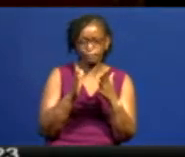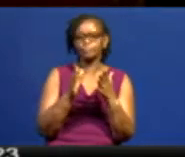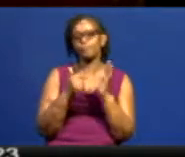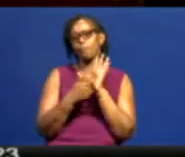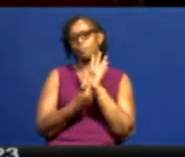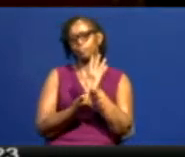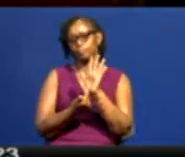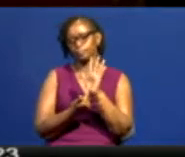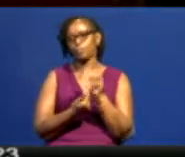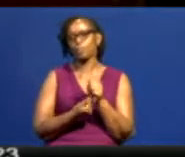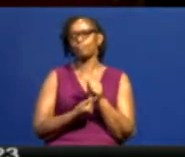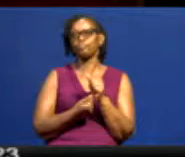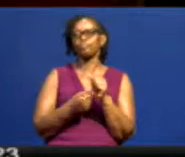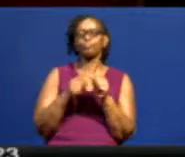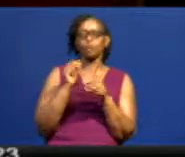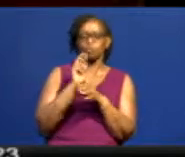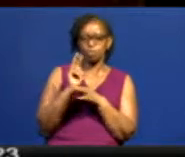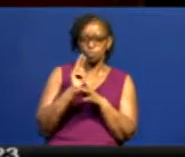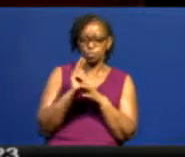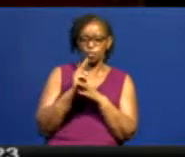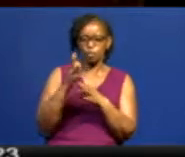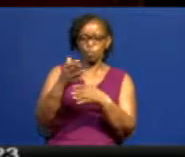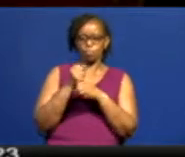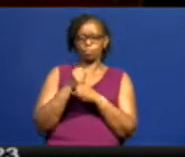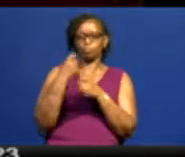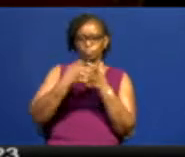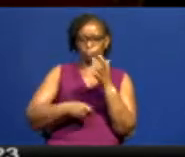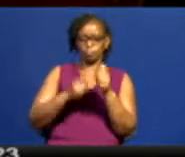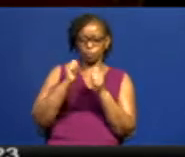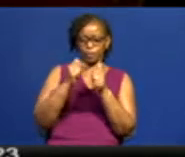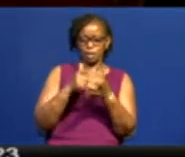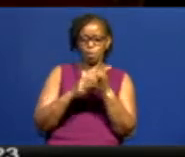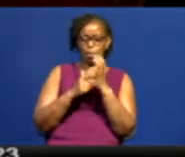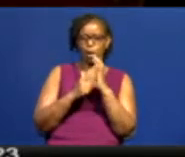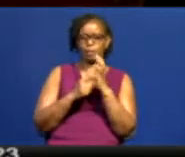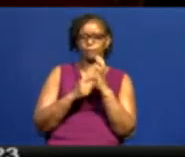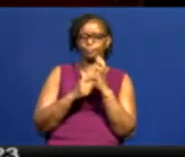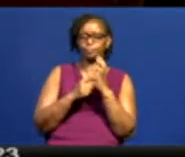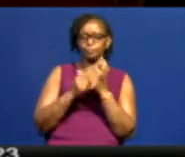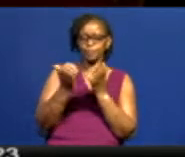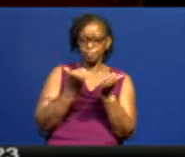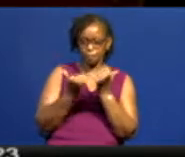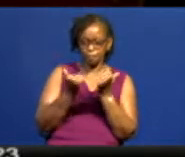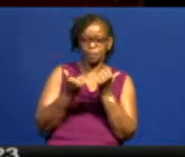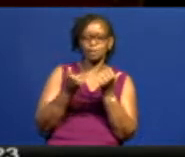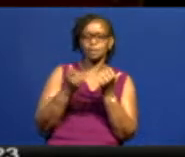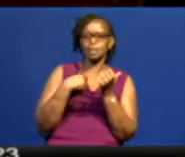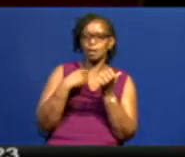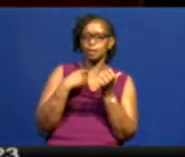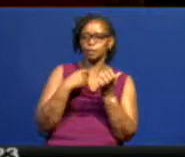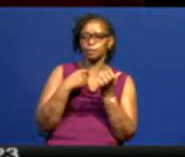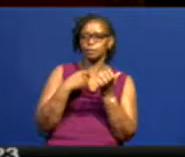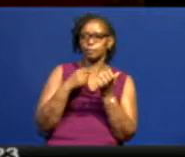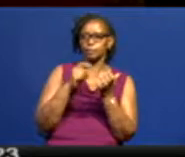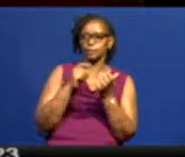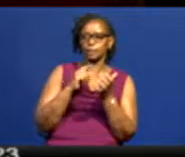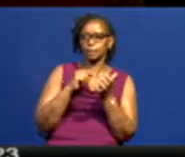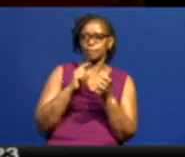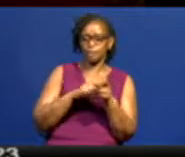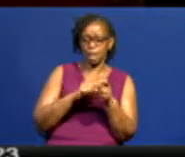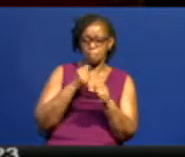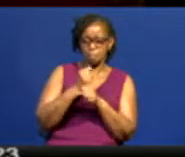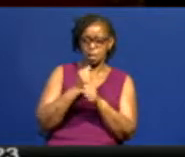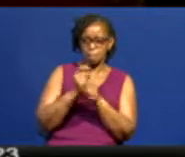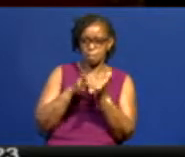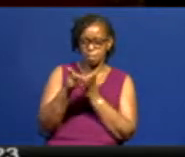instance, possible use of withholding taxes, which require business to withhold taxes at source when making